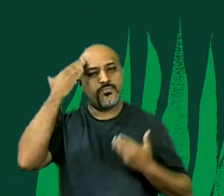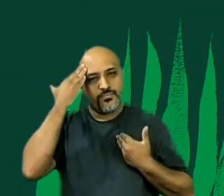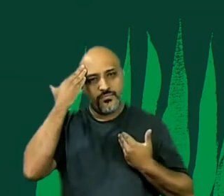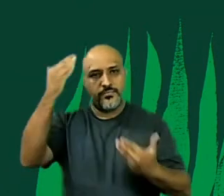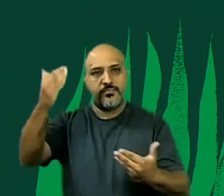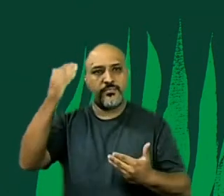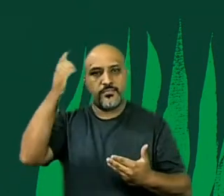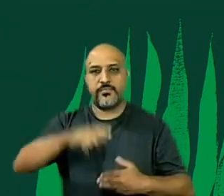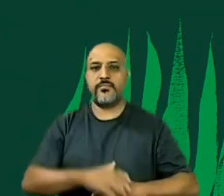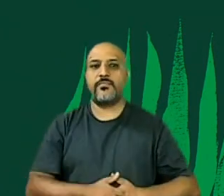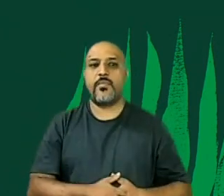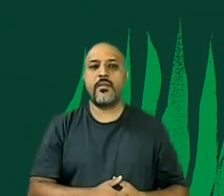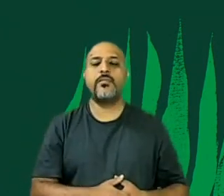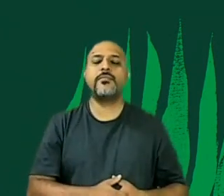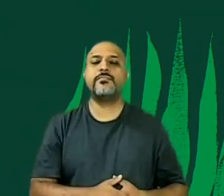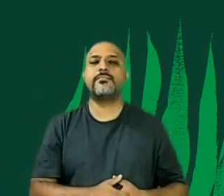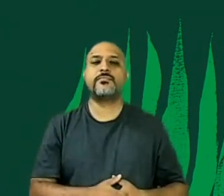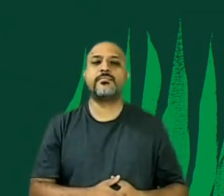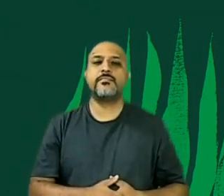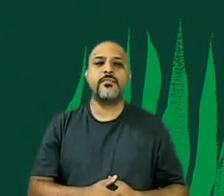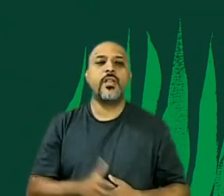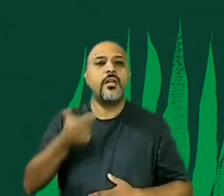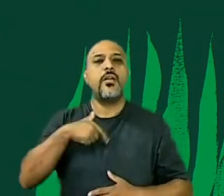say, and I feel